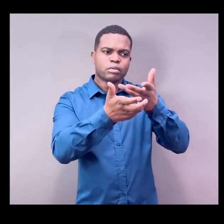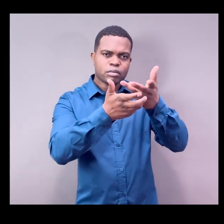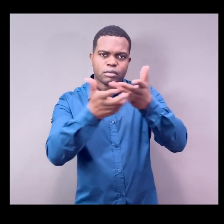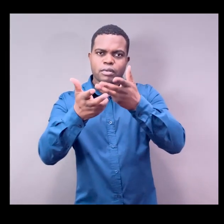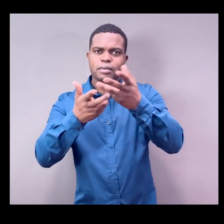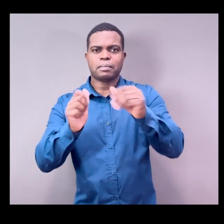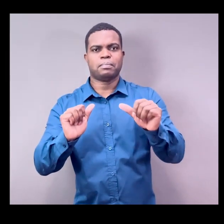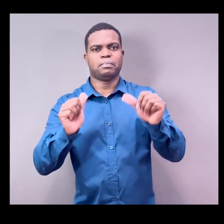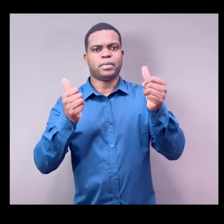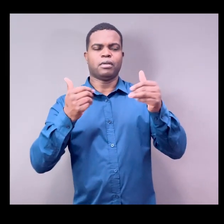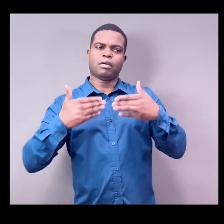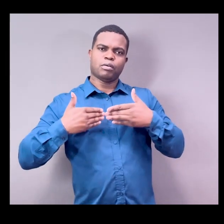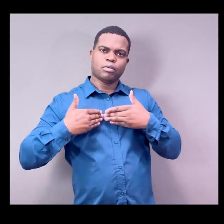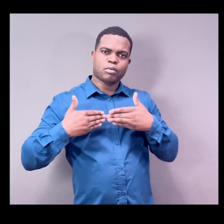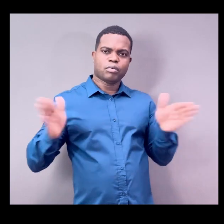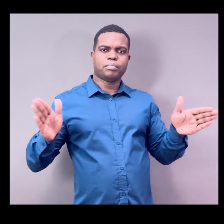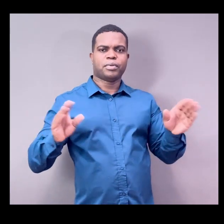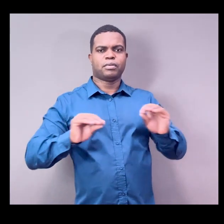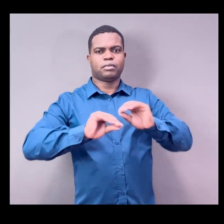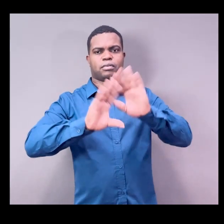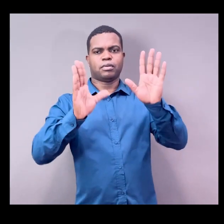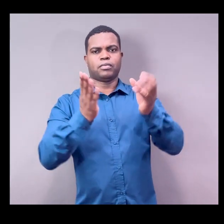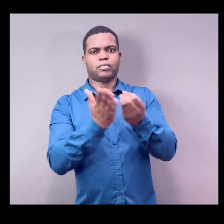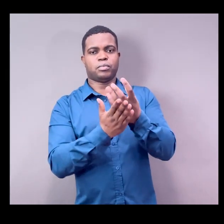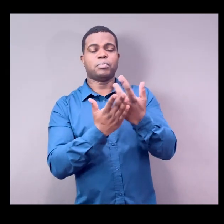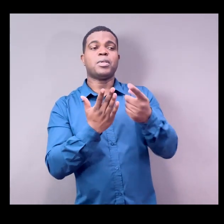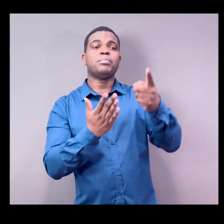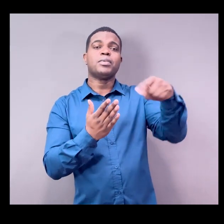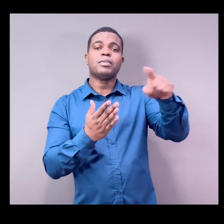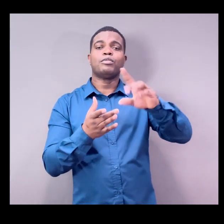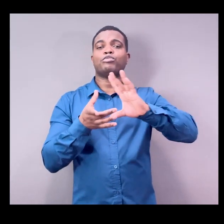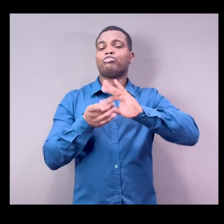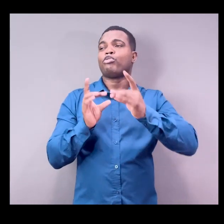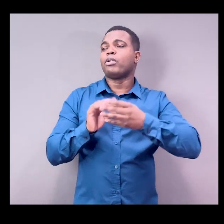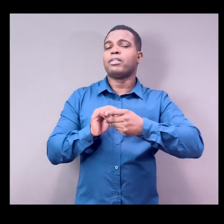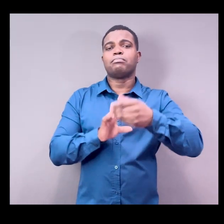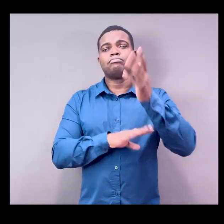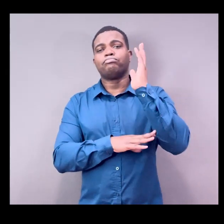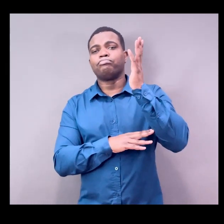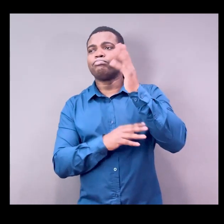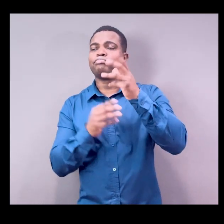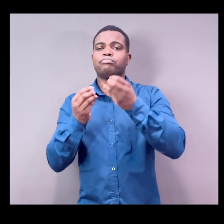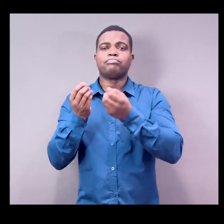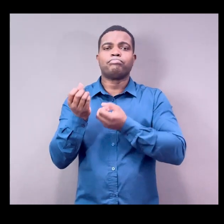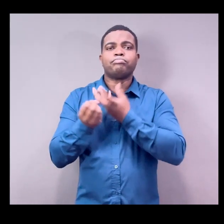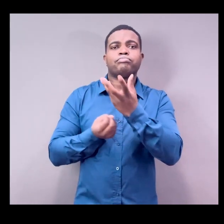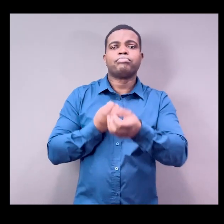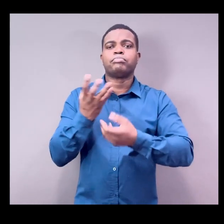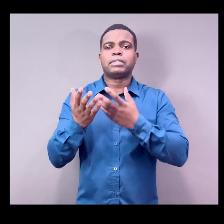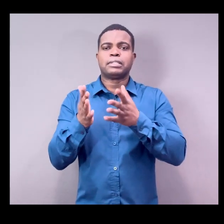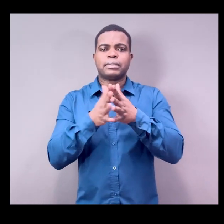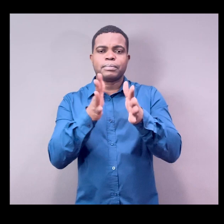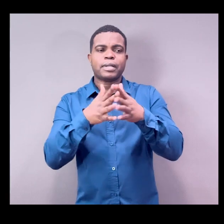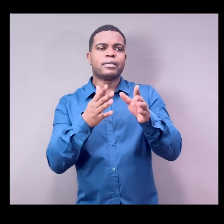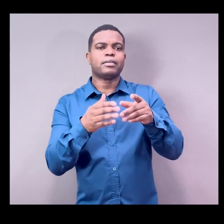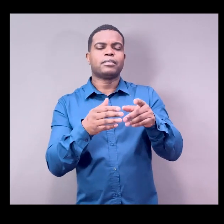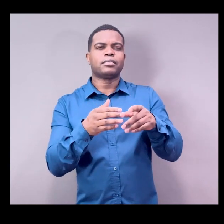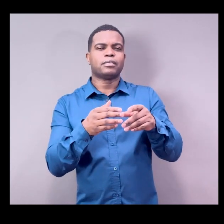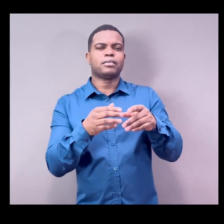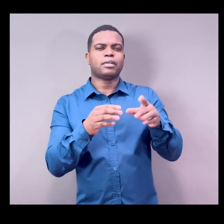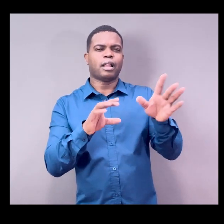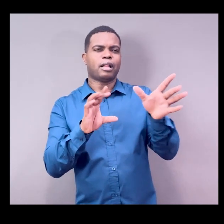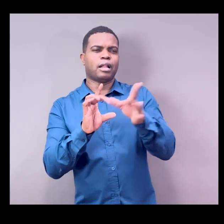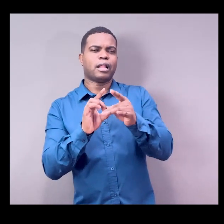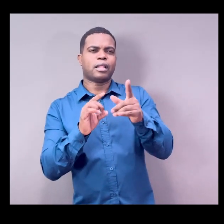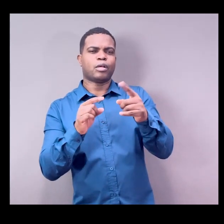we are engaging people better. So if somebody is telling a story of